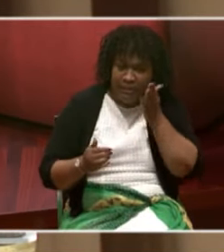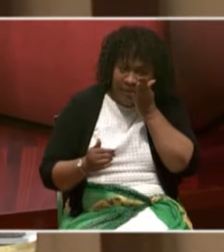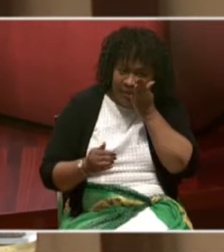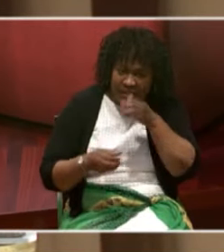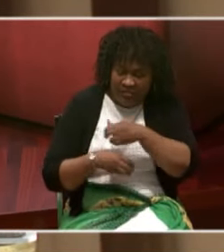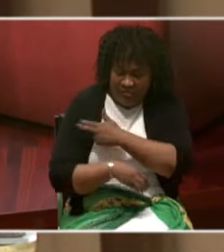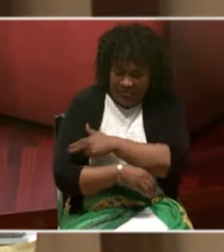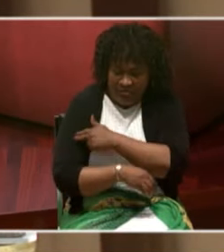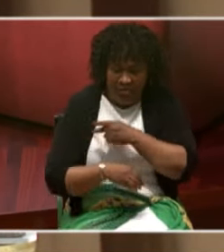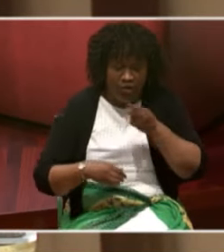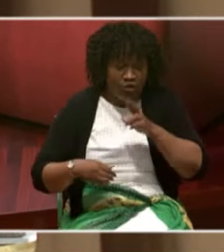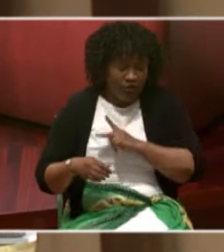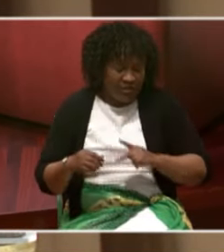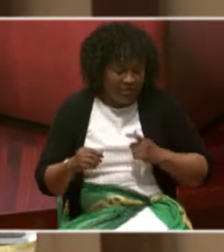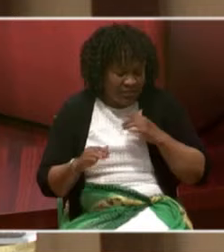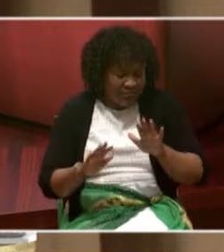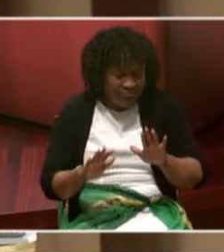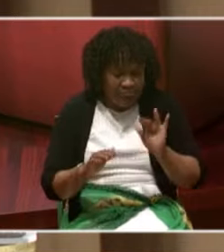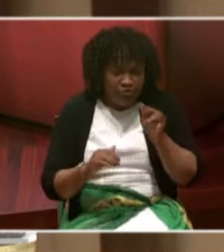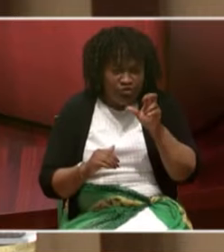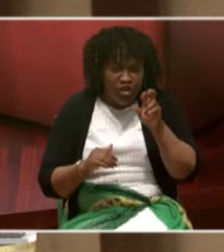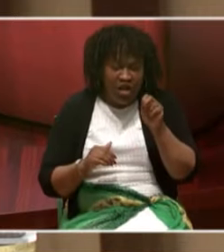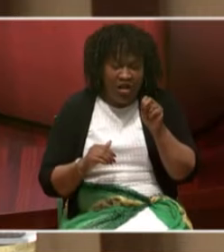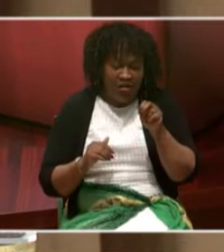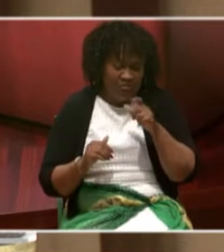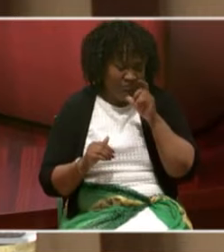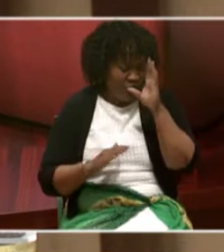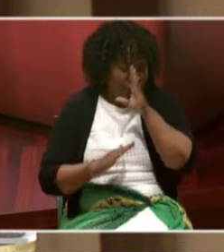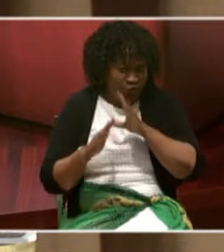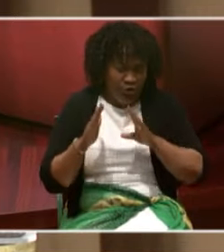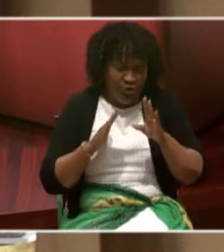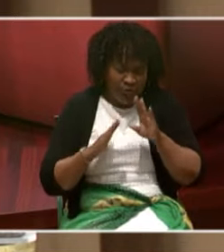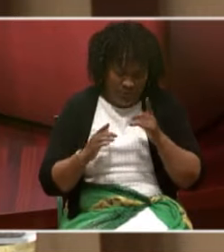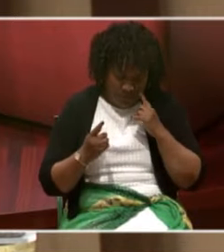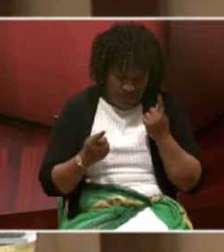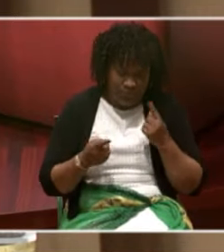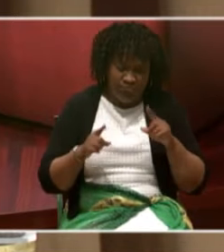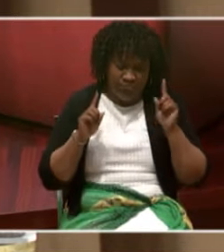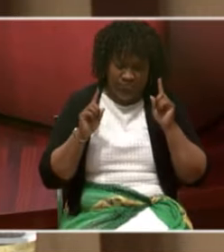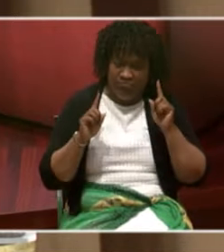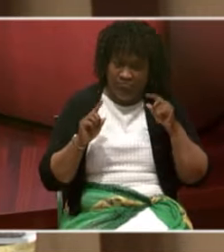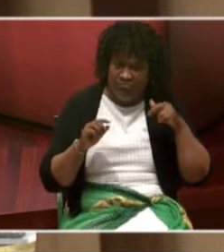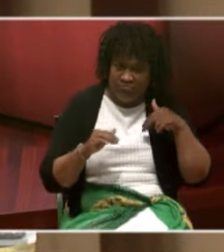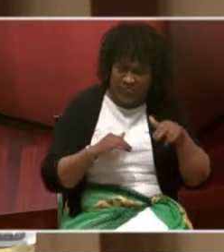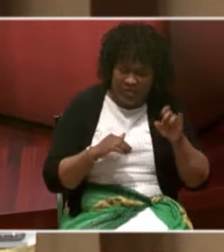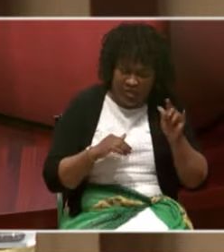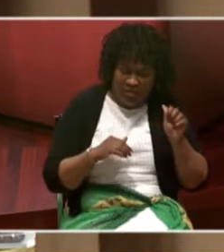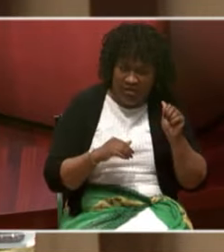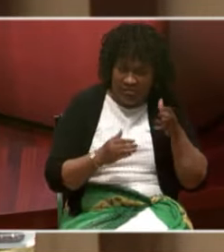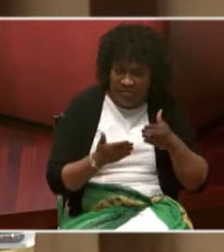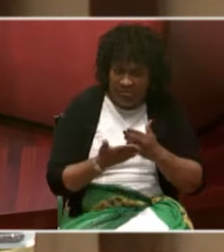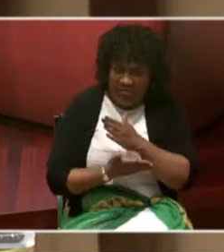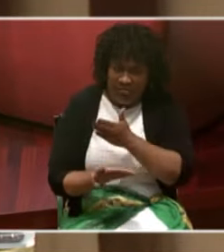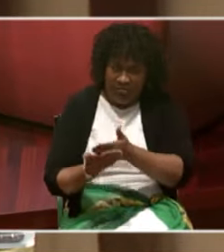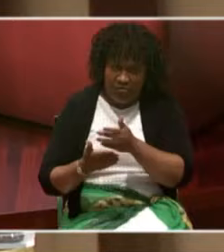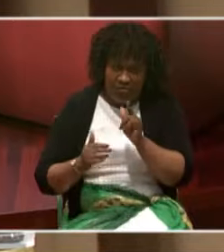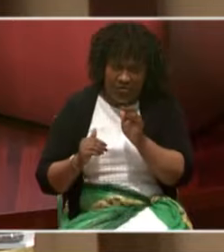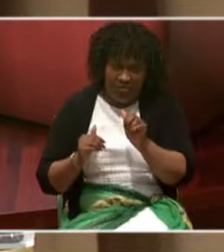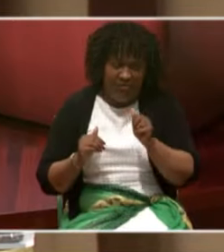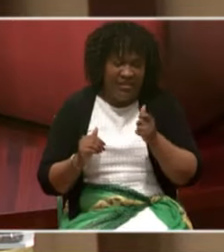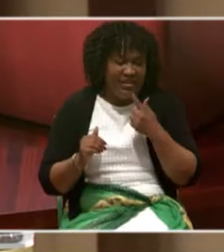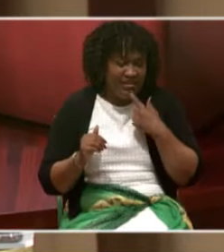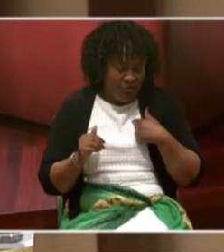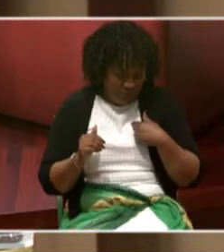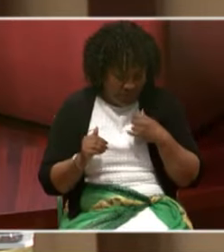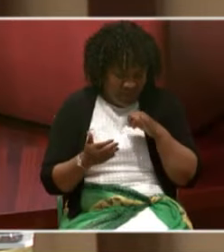Act, and before he concluded that speech, he said, "And we shall overcome." So today in the movement, we